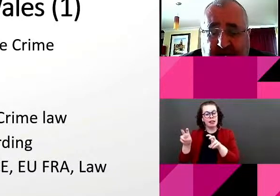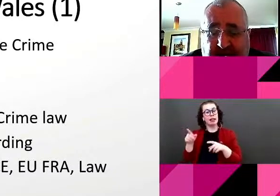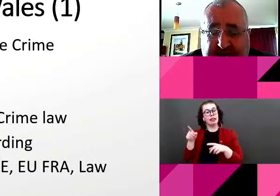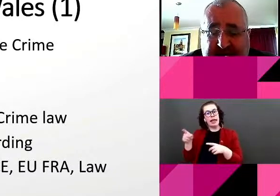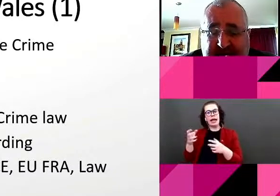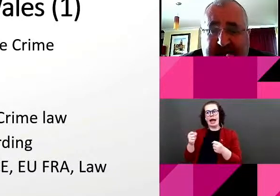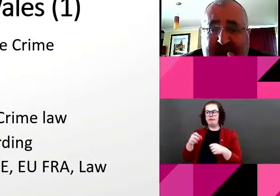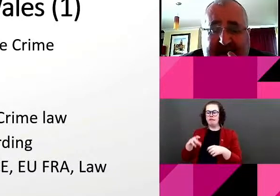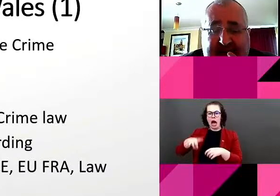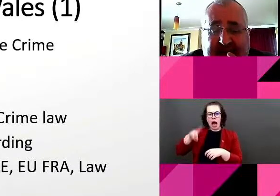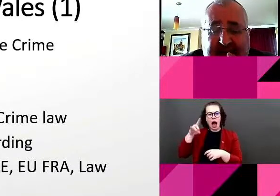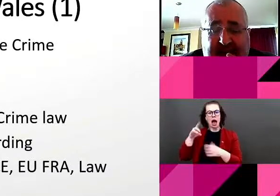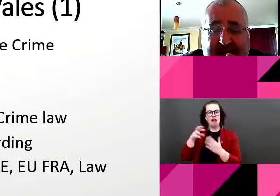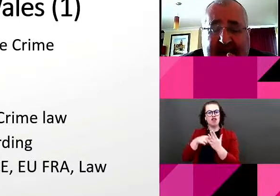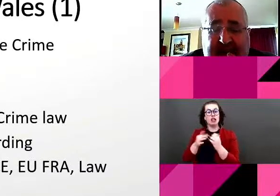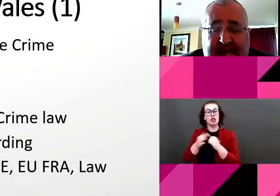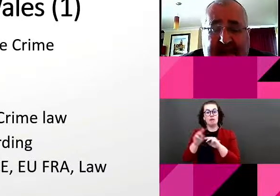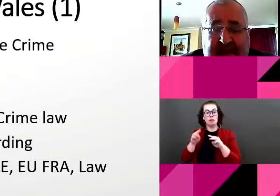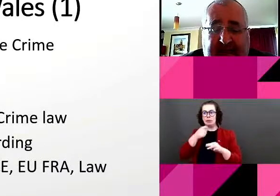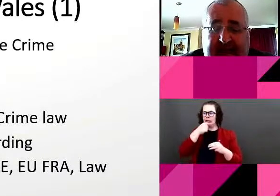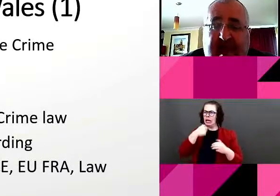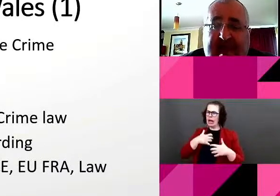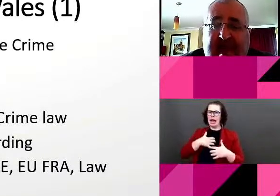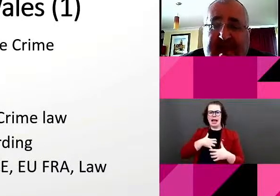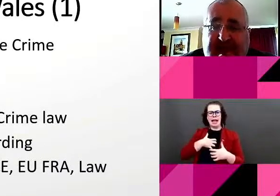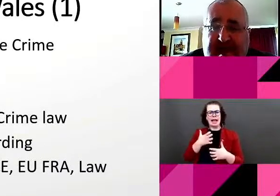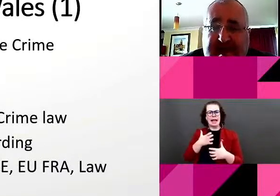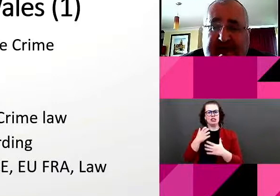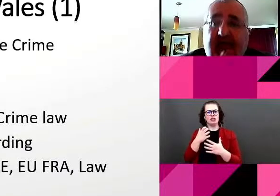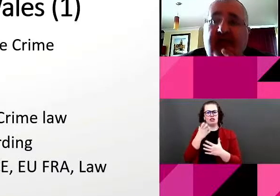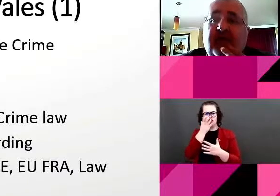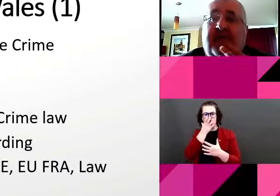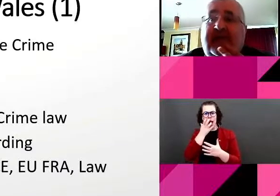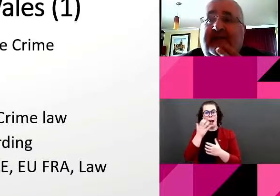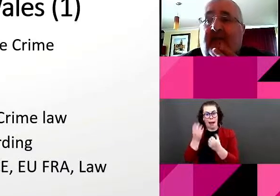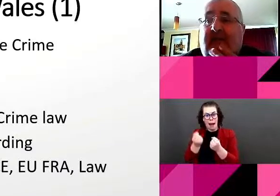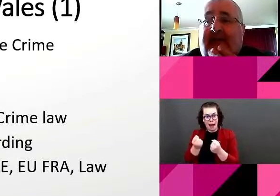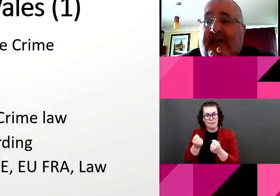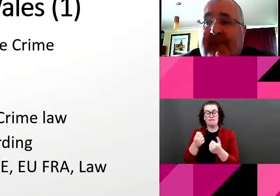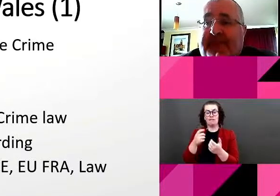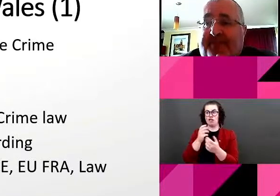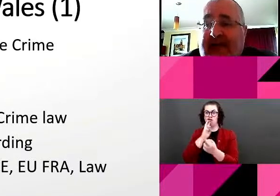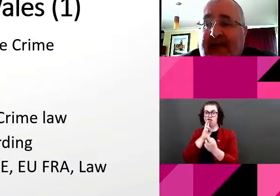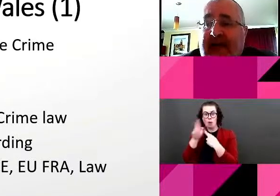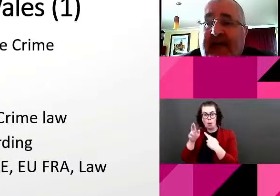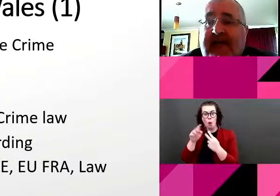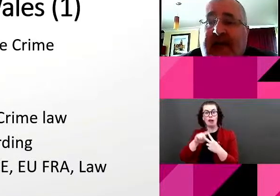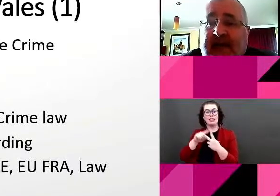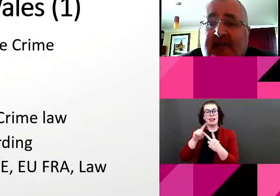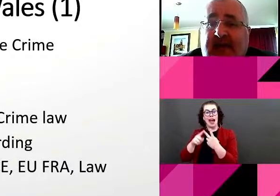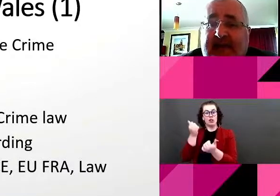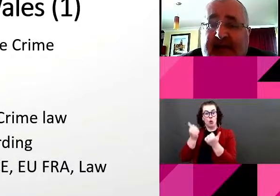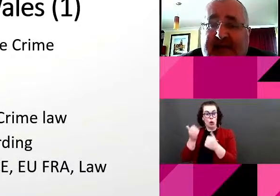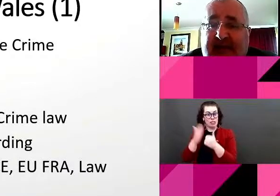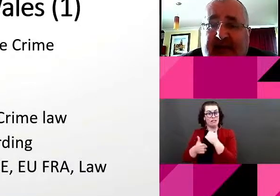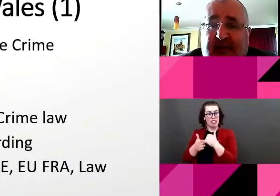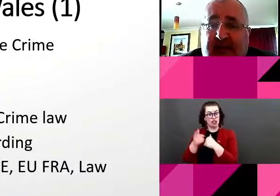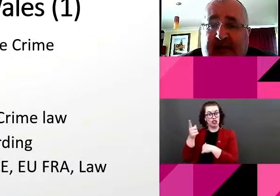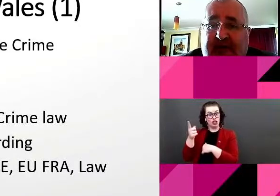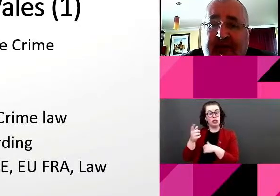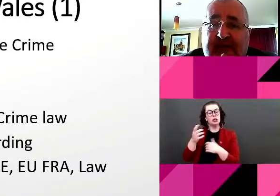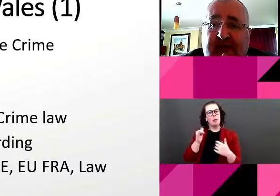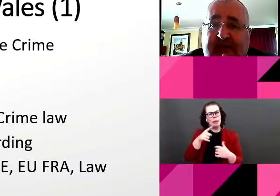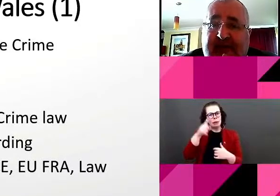and recording, and they have a high level of hate crime convictions. You might say, well, that makes Britain the hate crime capital